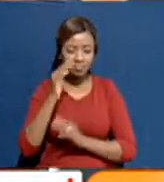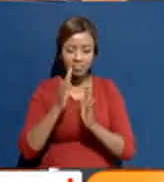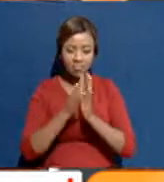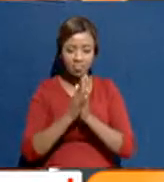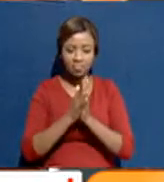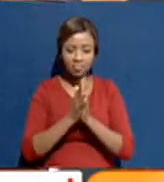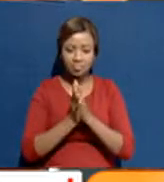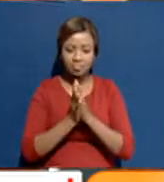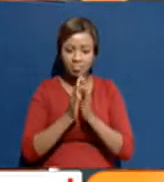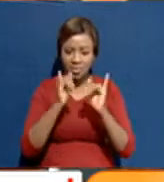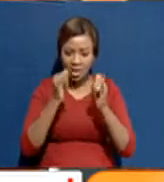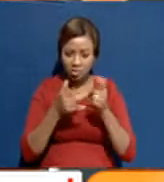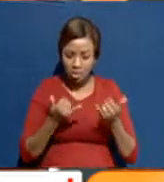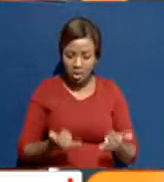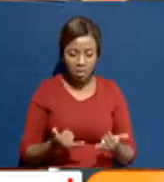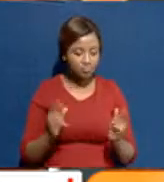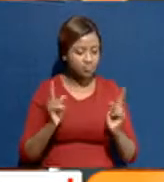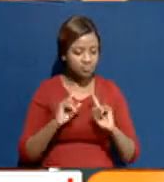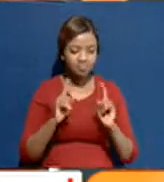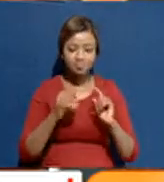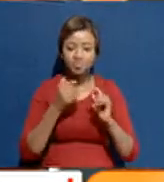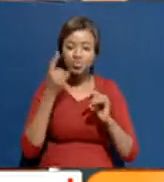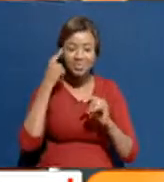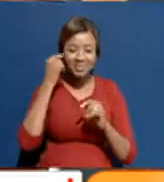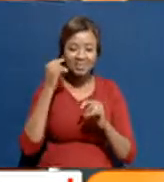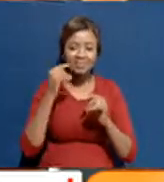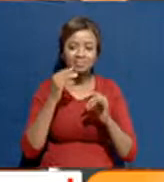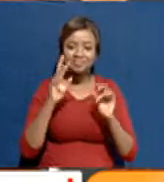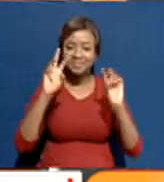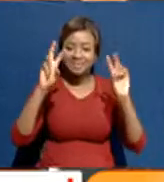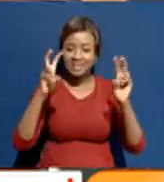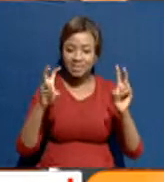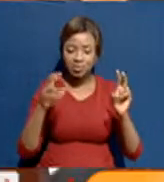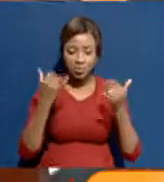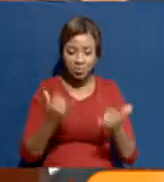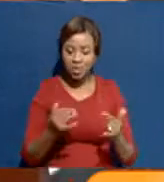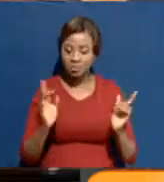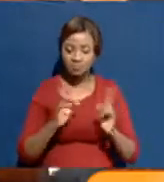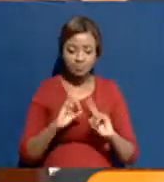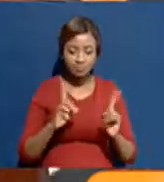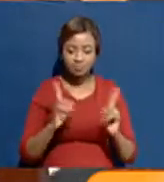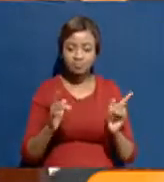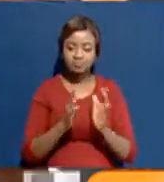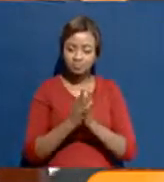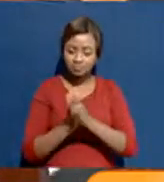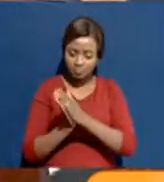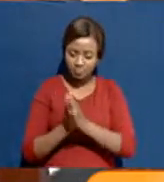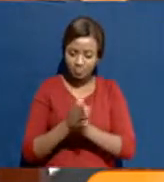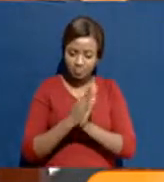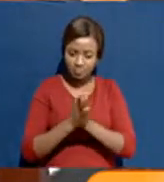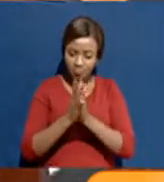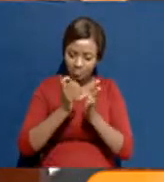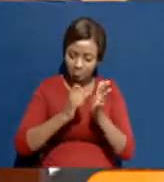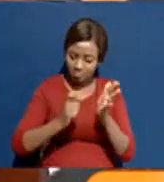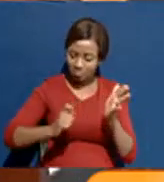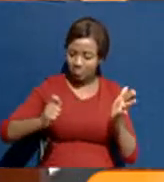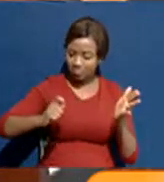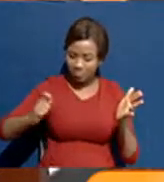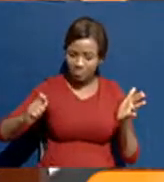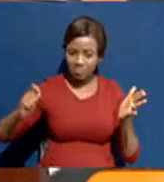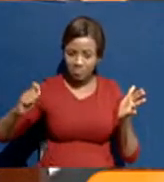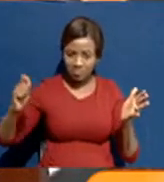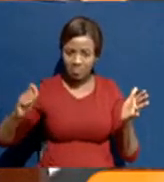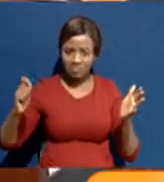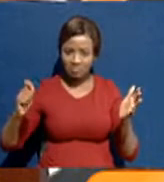just write the story, your story. Yeah. It's going to come itself. The title will come itself. And true to her words, I